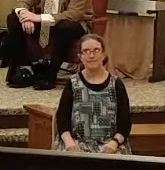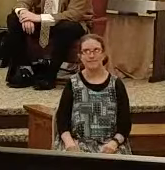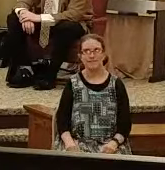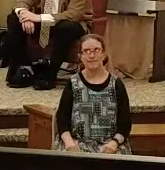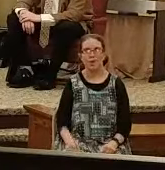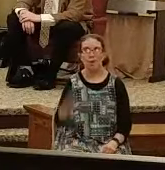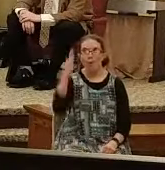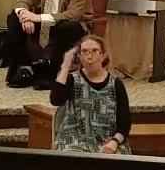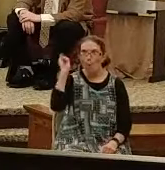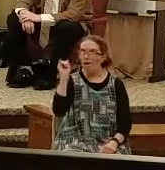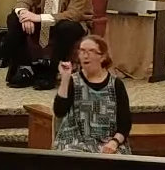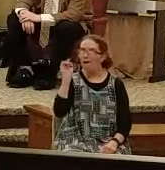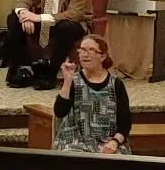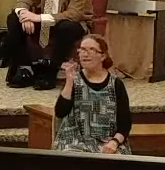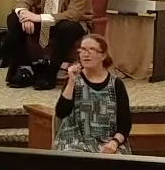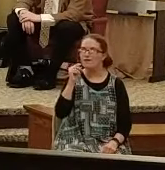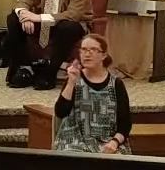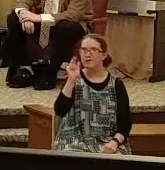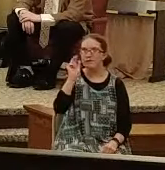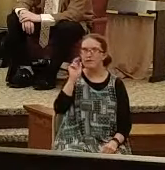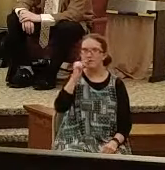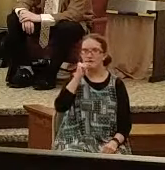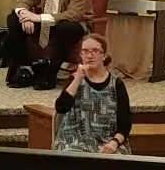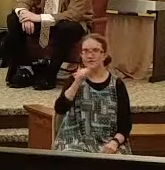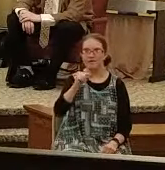Well, why did you tell the meathead about it?